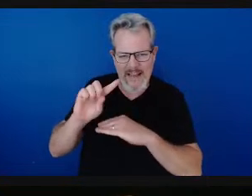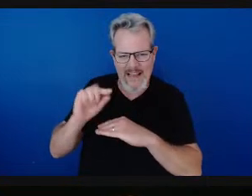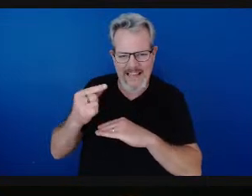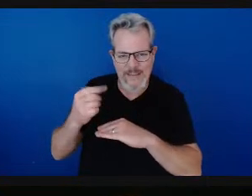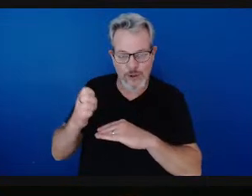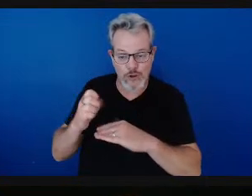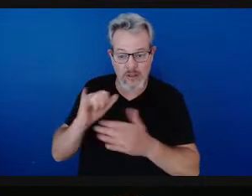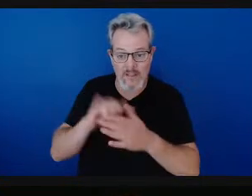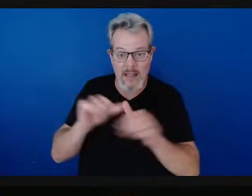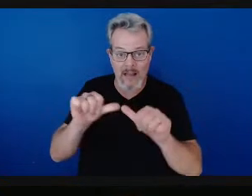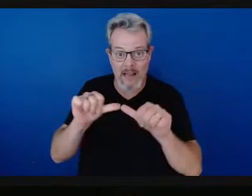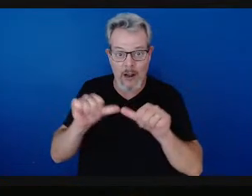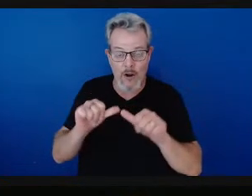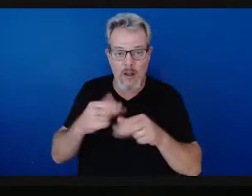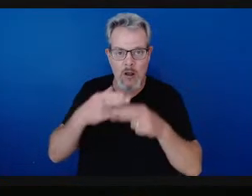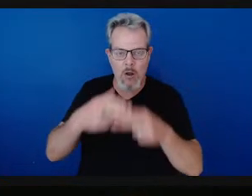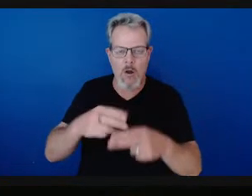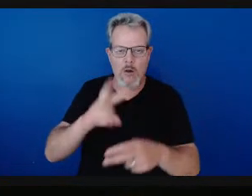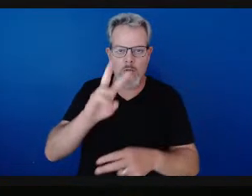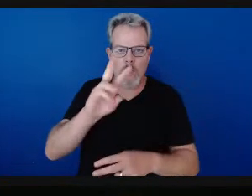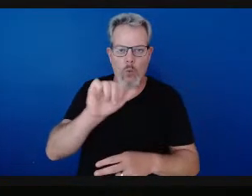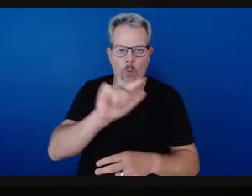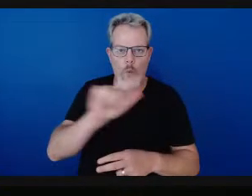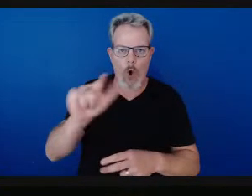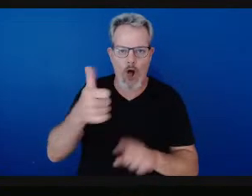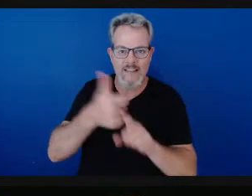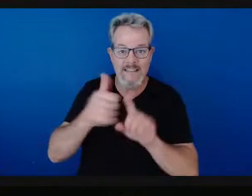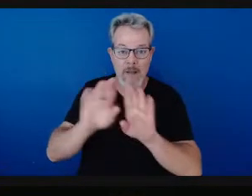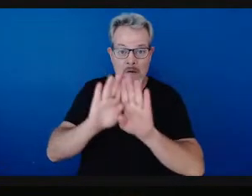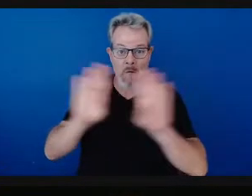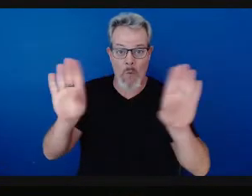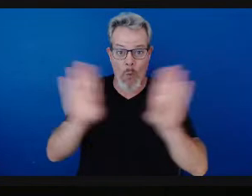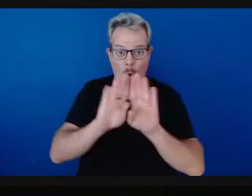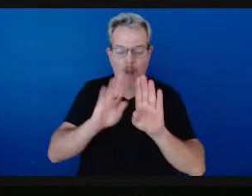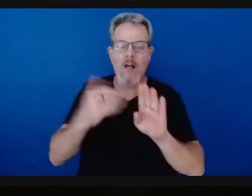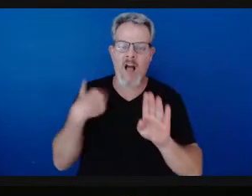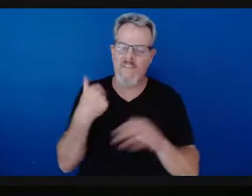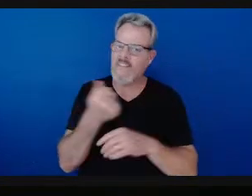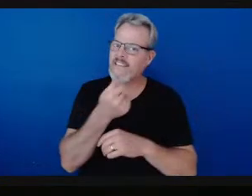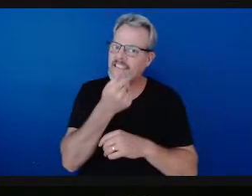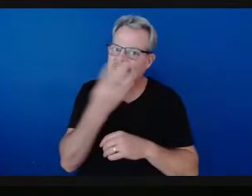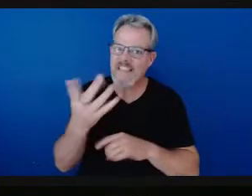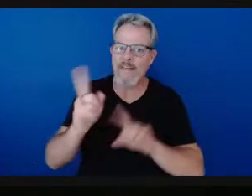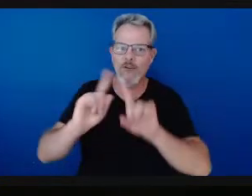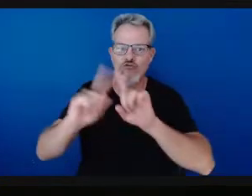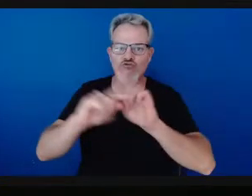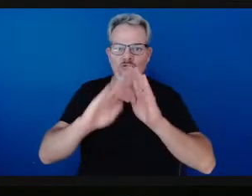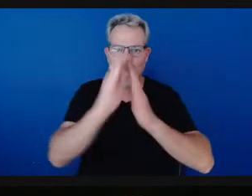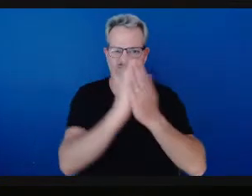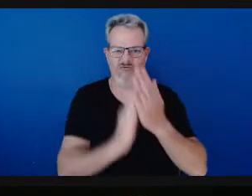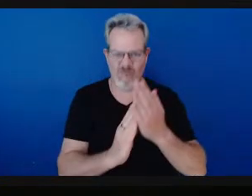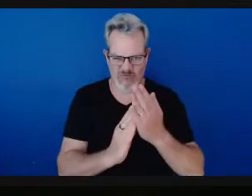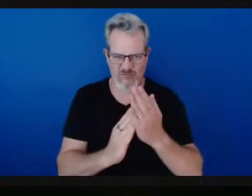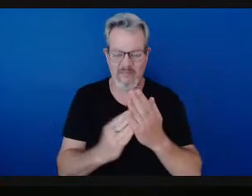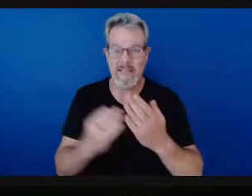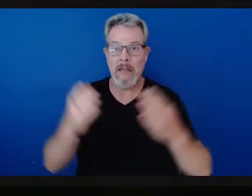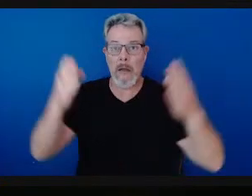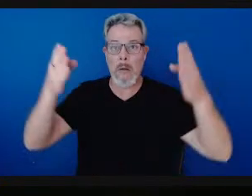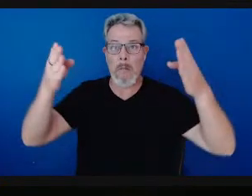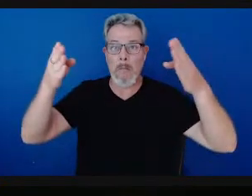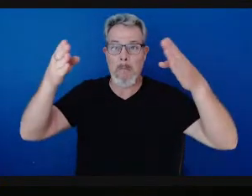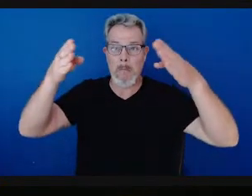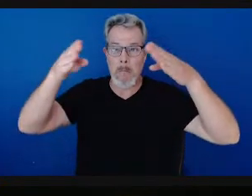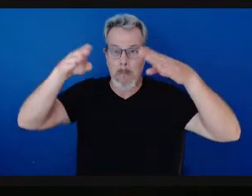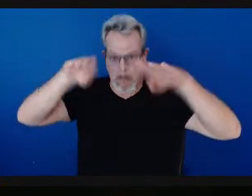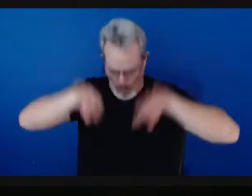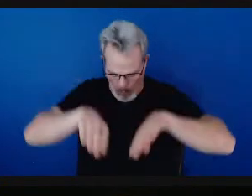caldera in 2018. And it's not the only crack in that orientation. That's things like a giant bullseye where it collapsed most in the middle, but there are cracks going